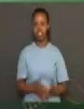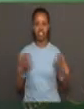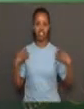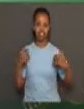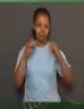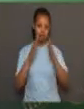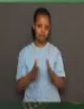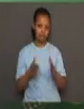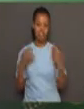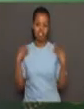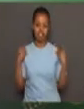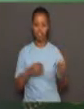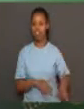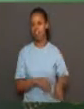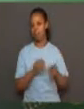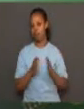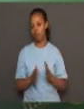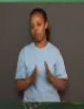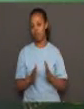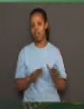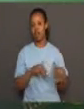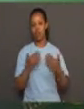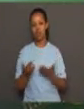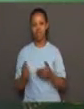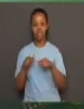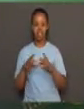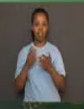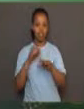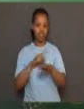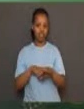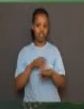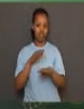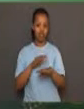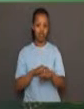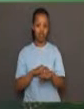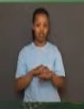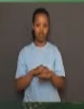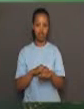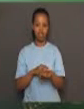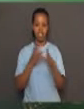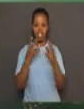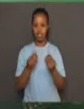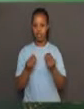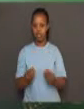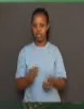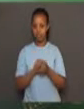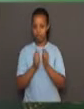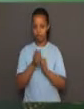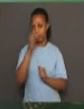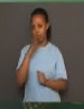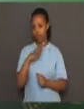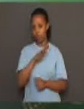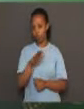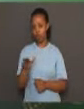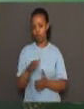Hello, teacher. Hello, students. Welcome to today's lesson on the evolution of